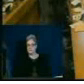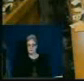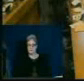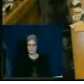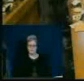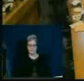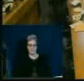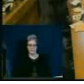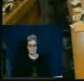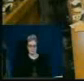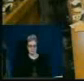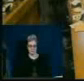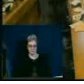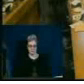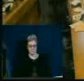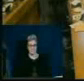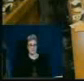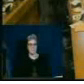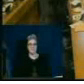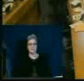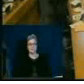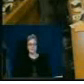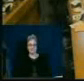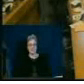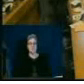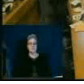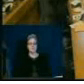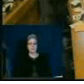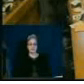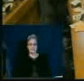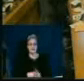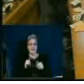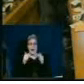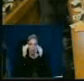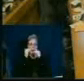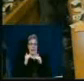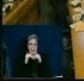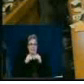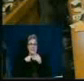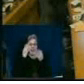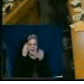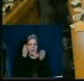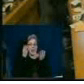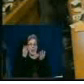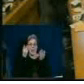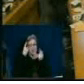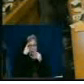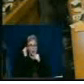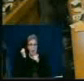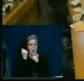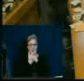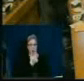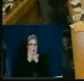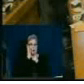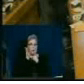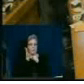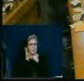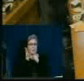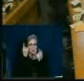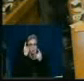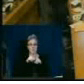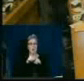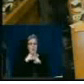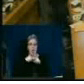I believe I can get a unanimous on this next motion that we suspend the rules. Because we have a motion on